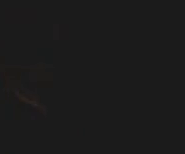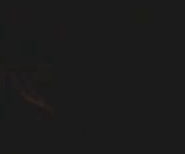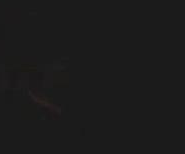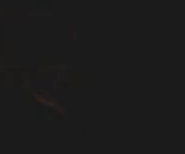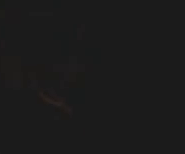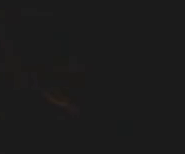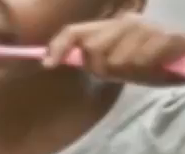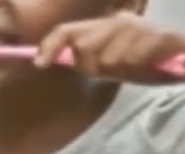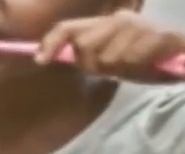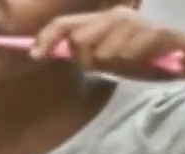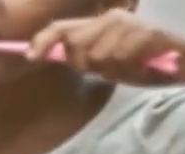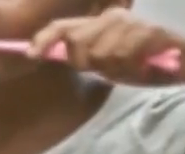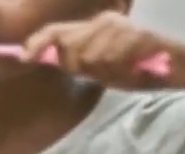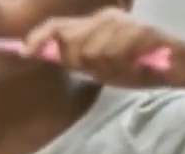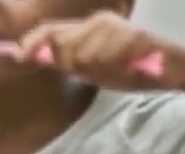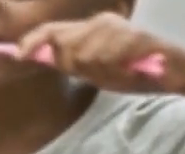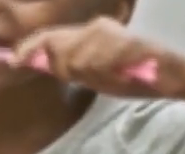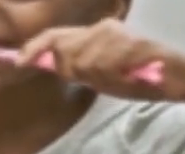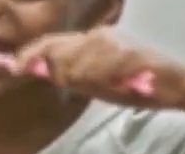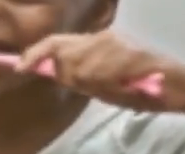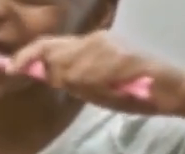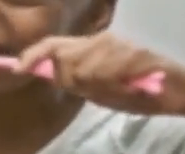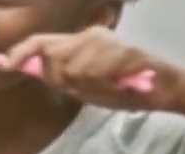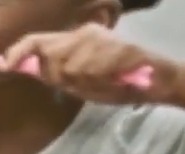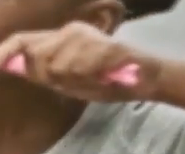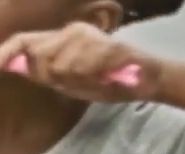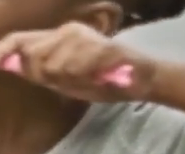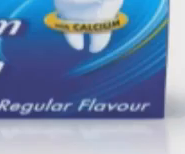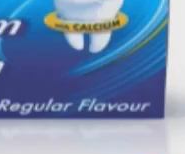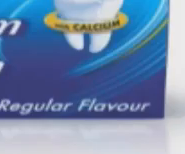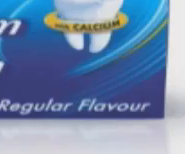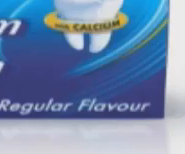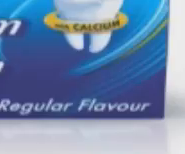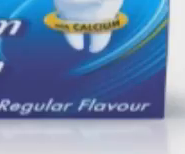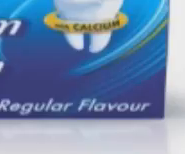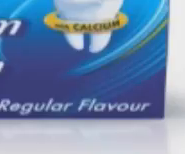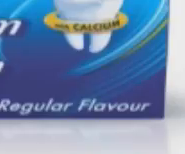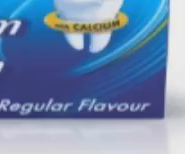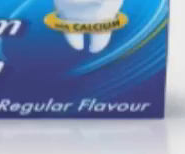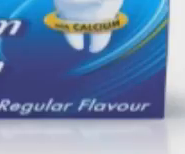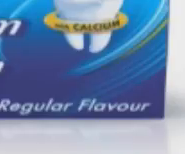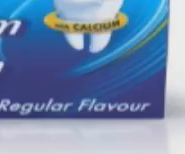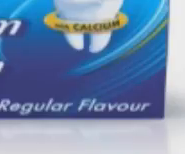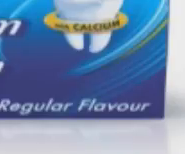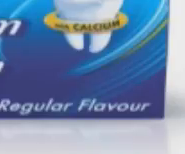For a better tomorrow, don't forget to do the 1-2-3 with Colgate every night.